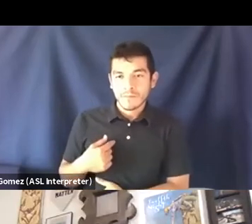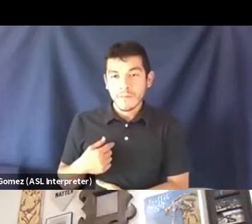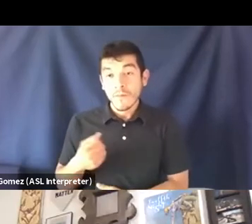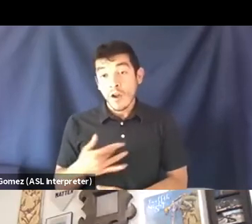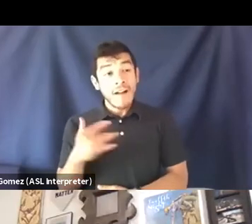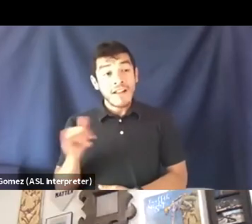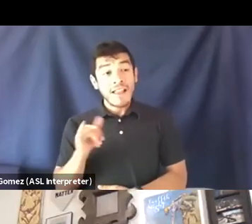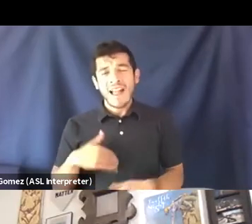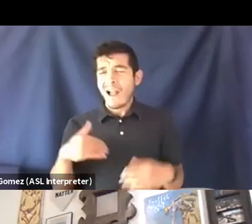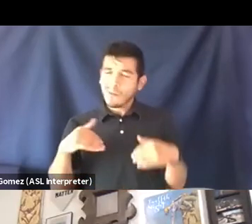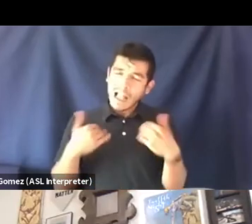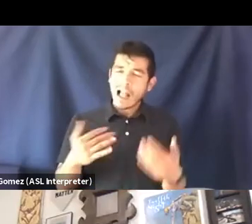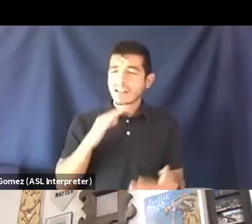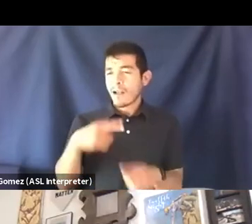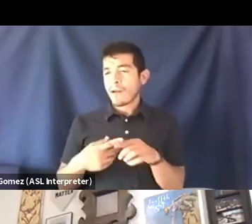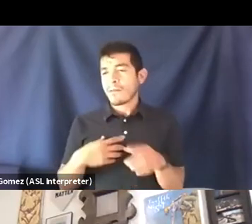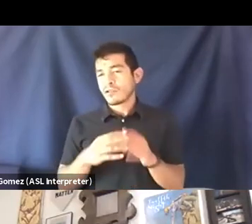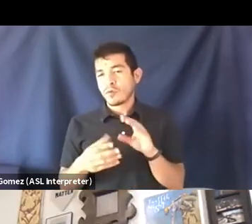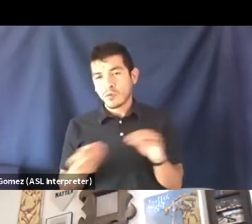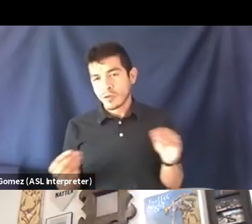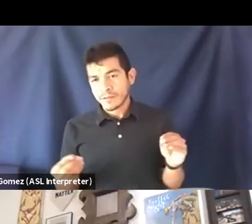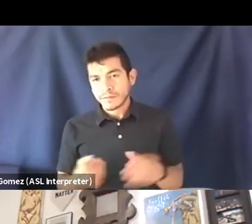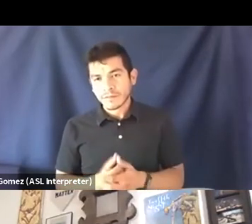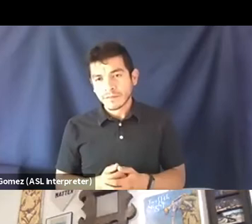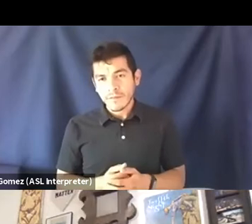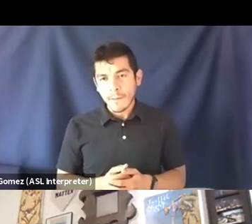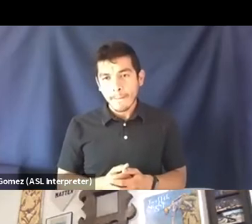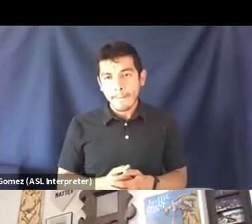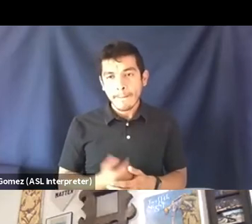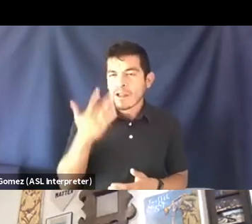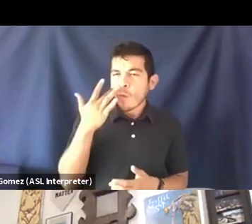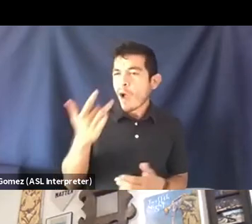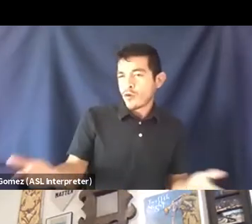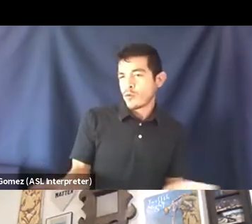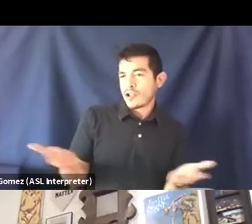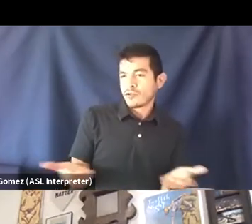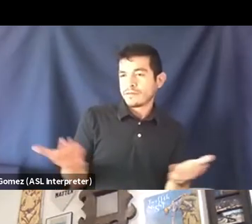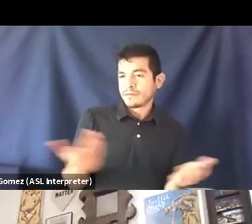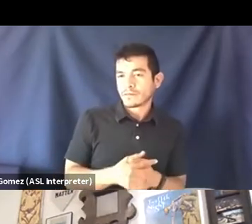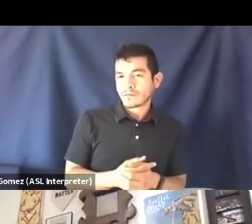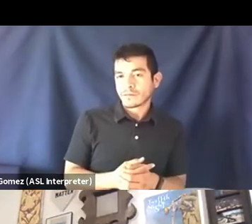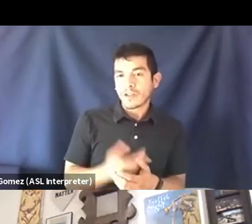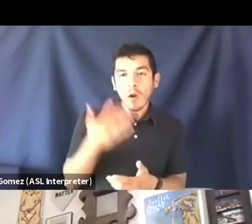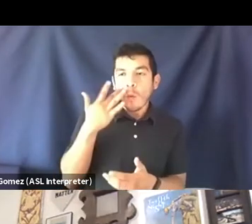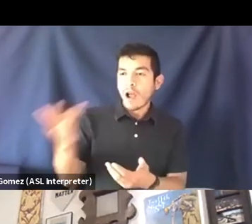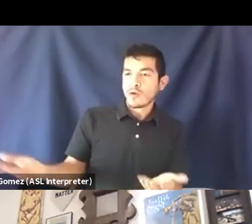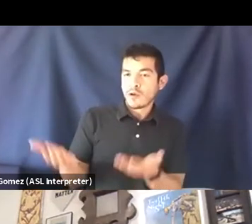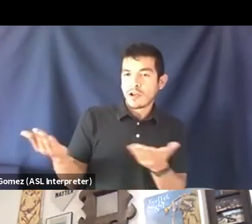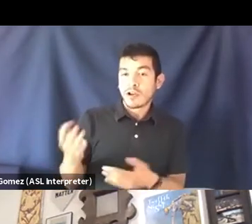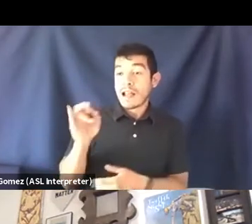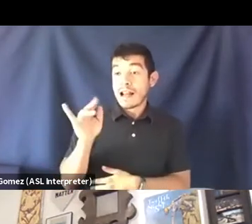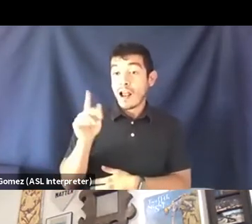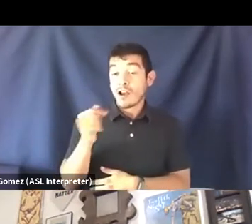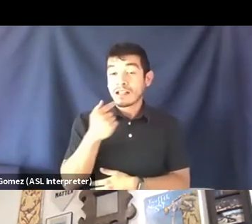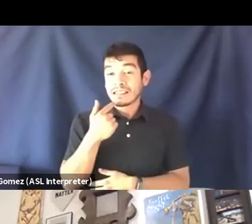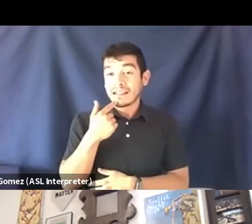to my story. You know, like, why are you here? You know, so why are you here? And Erika was like, well,